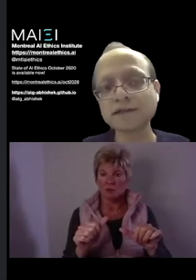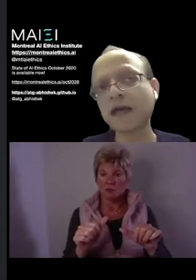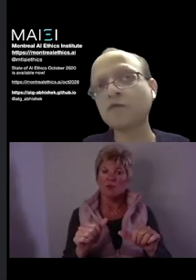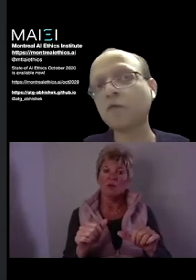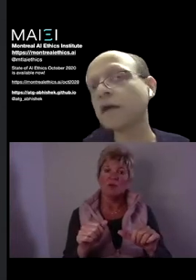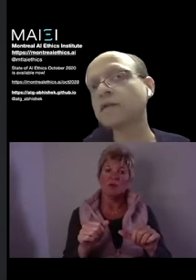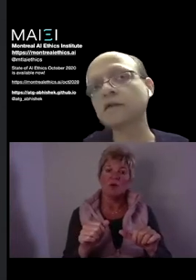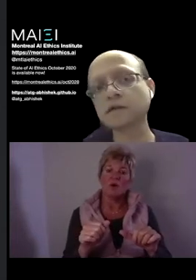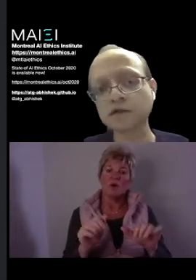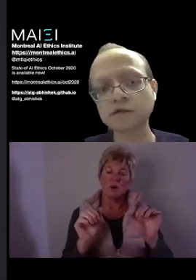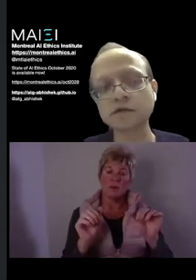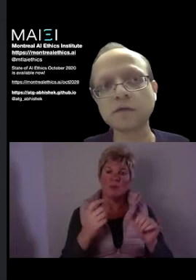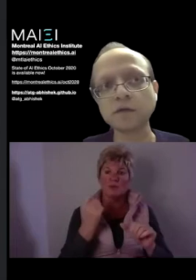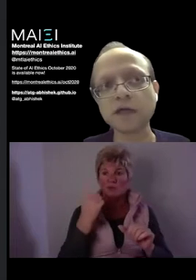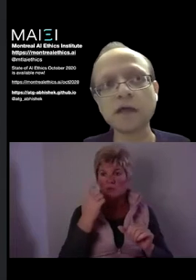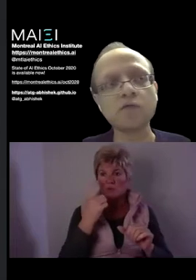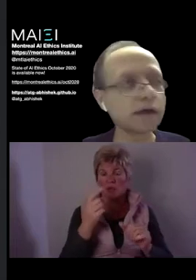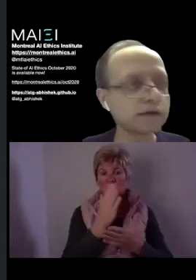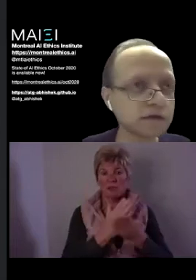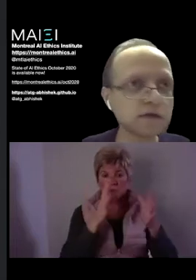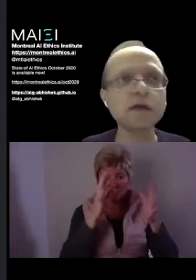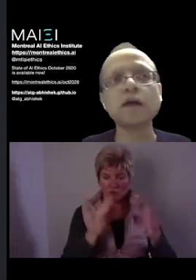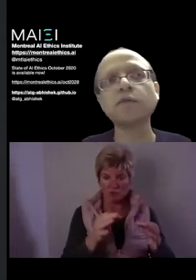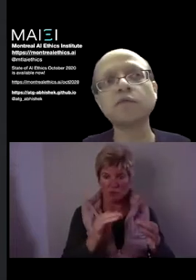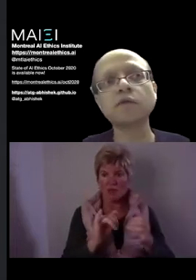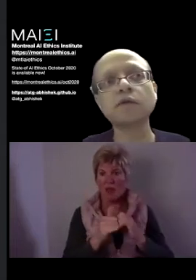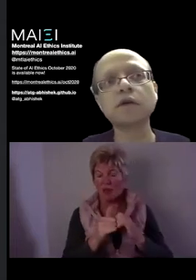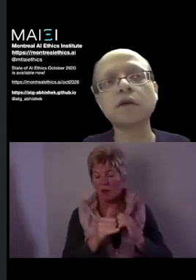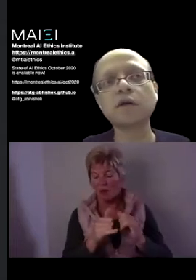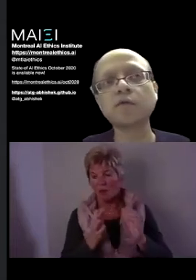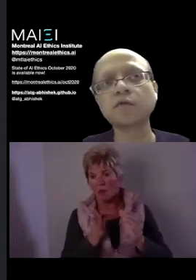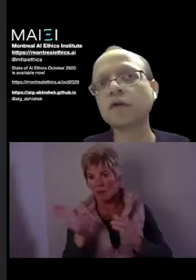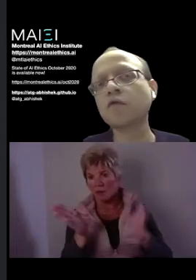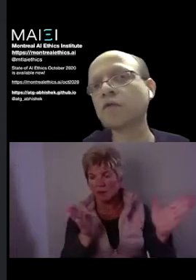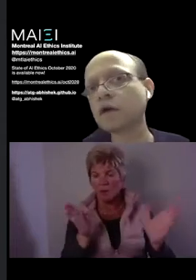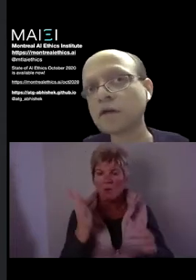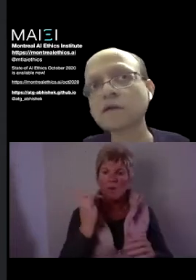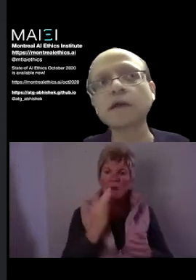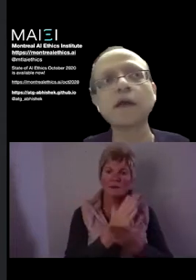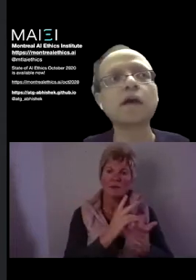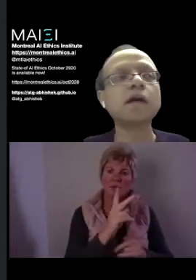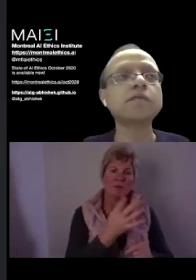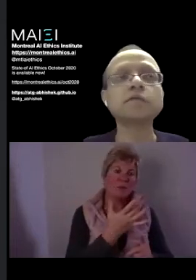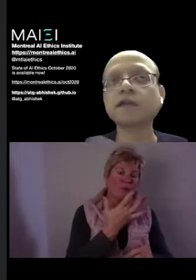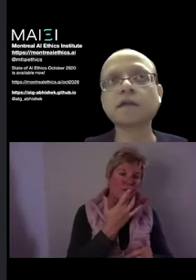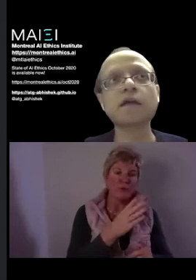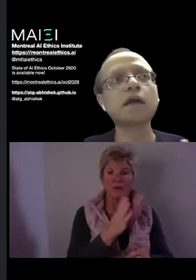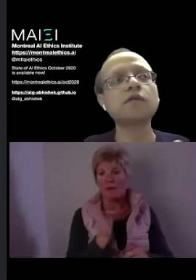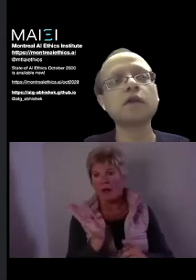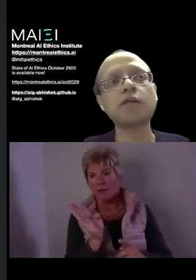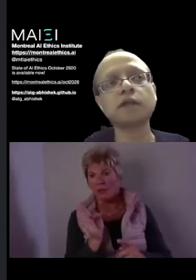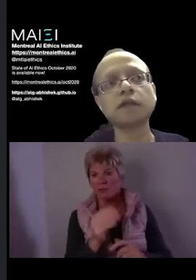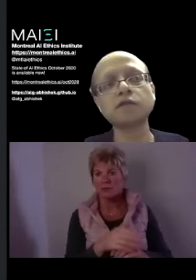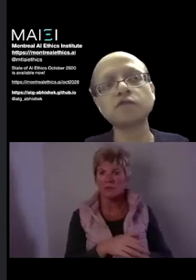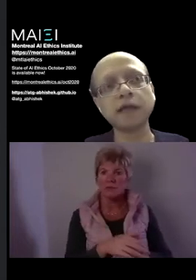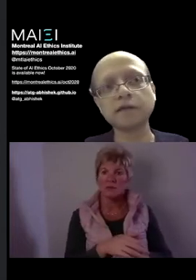to understand why certain decisions are being made, why certain people are preferred over others. Let's say,